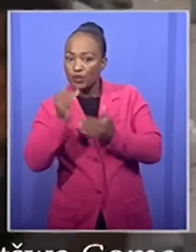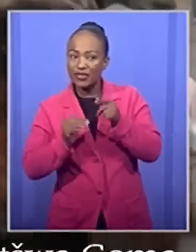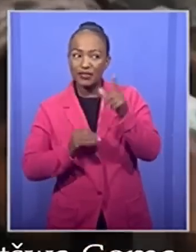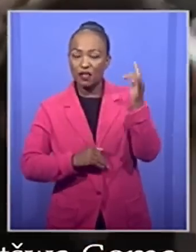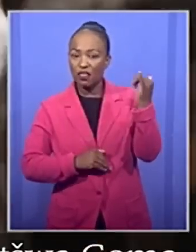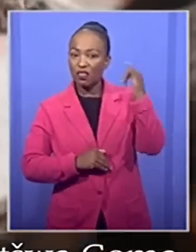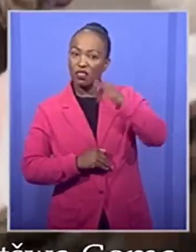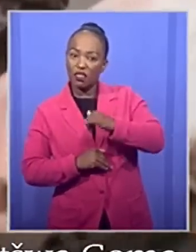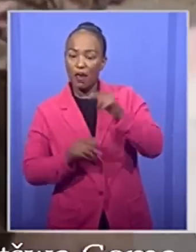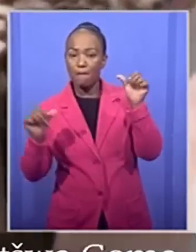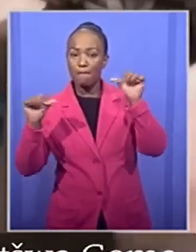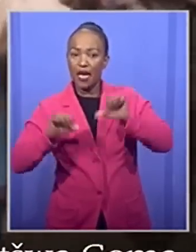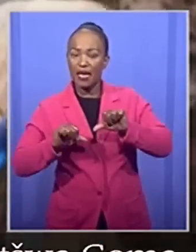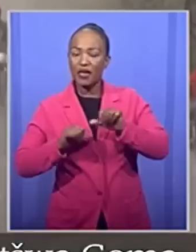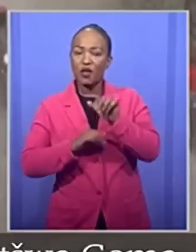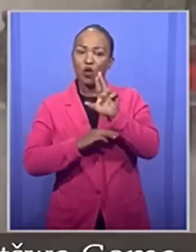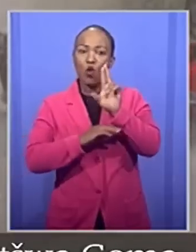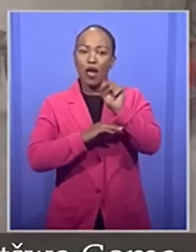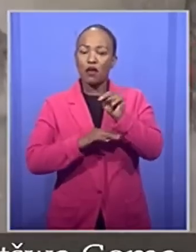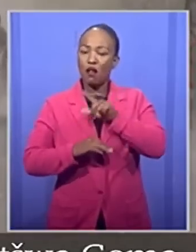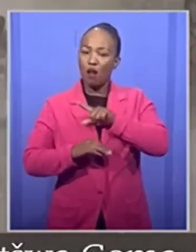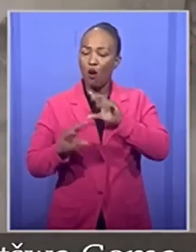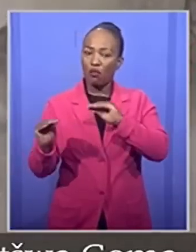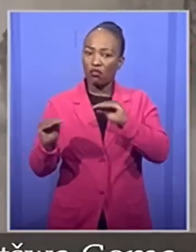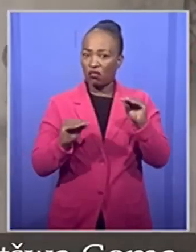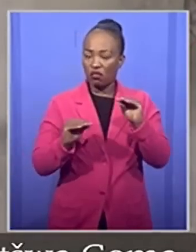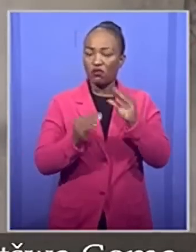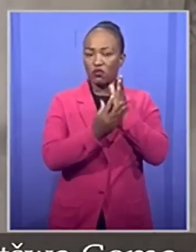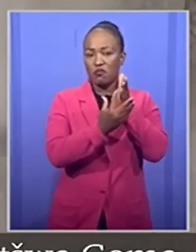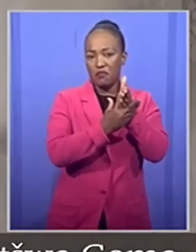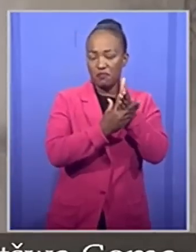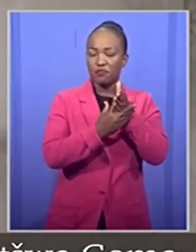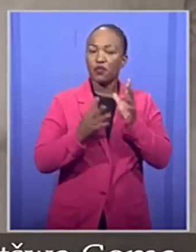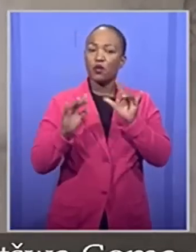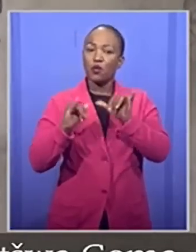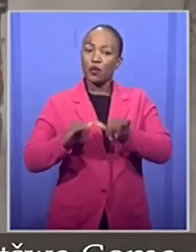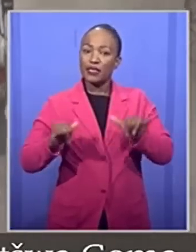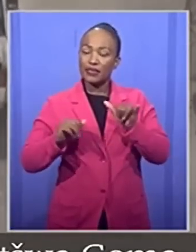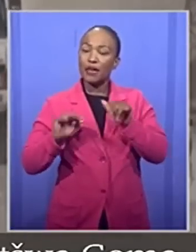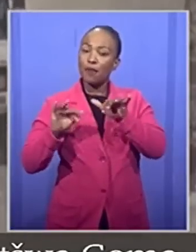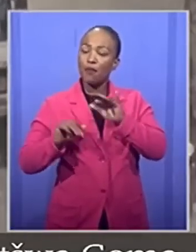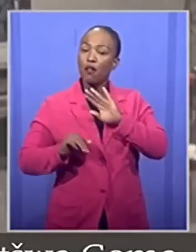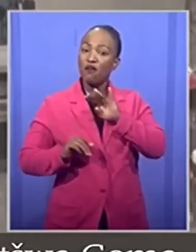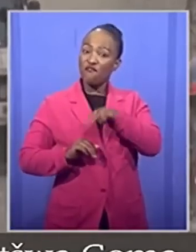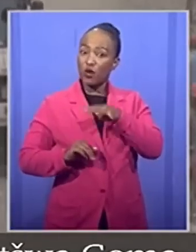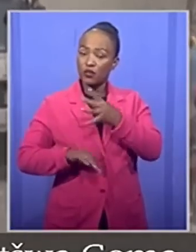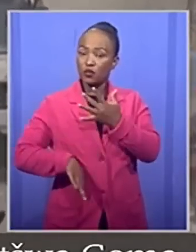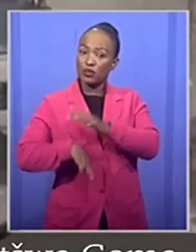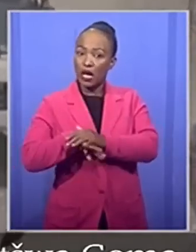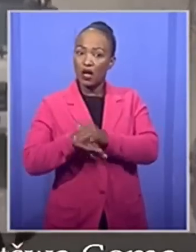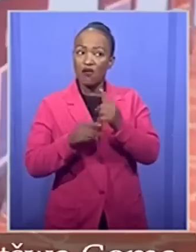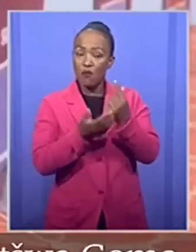go fihlela United Nations e tsena seemo ka bogare. Go letetše gore ditopo tšeo di tlišwe ka nageng go tšwa ka